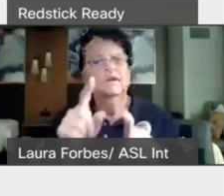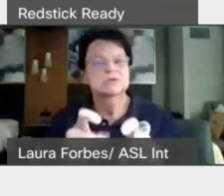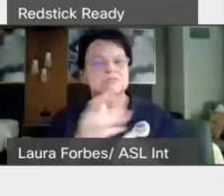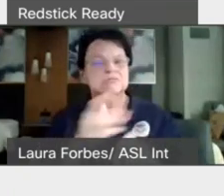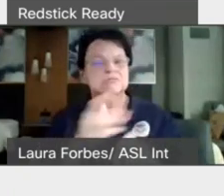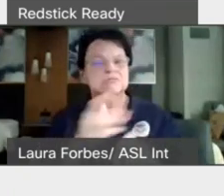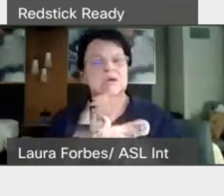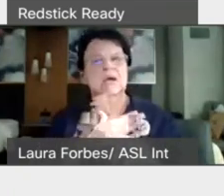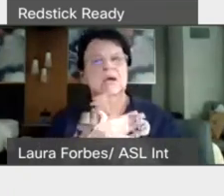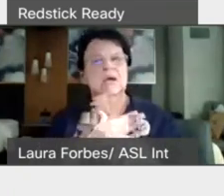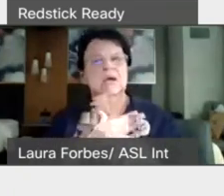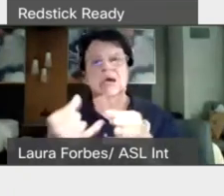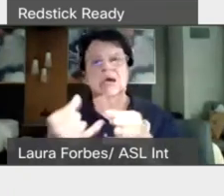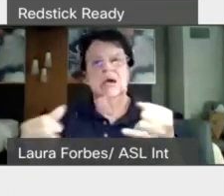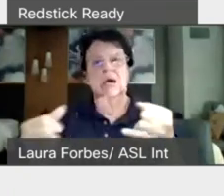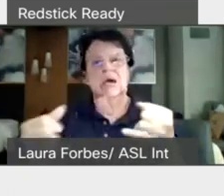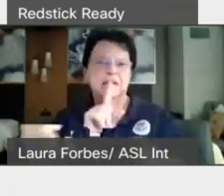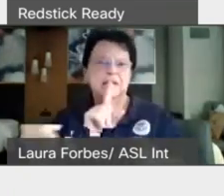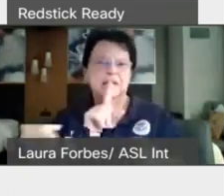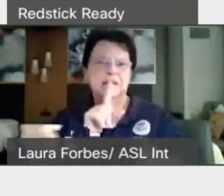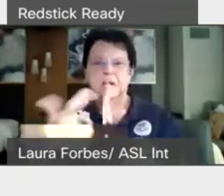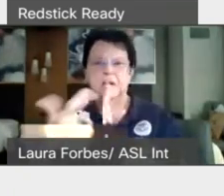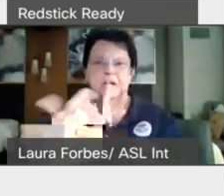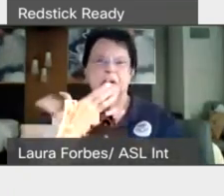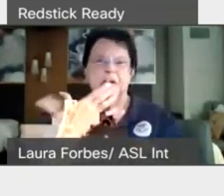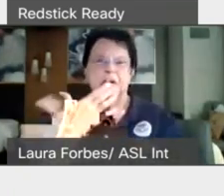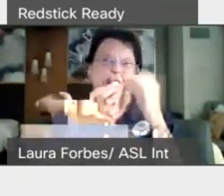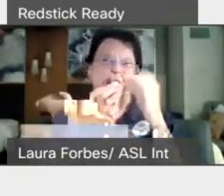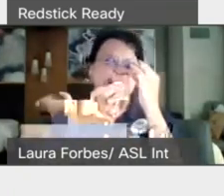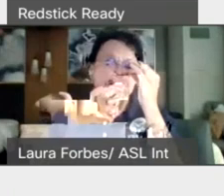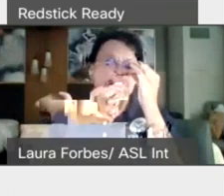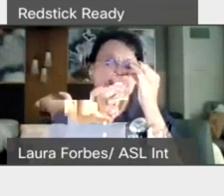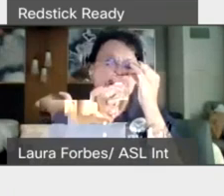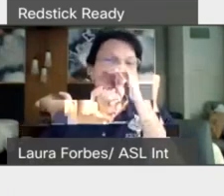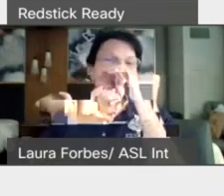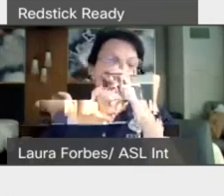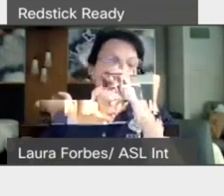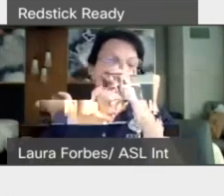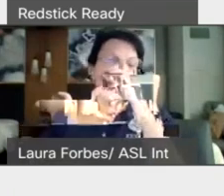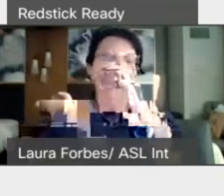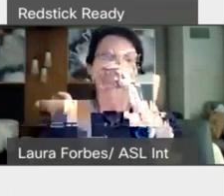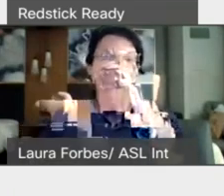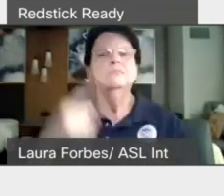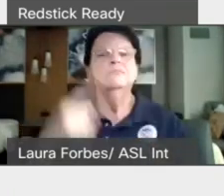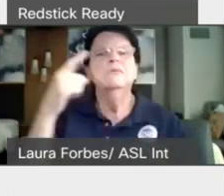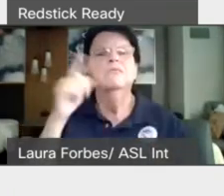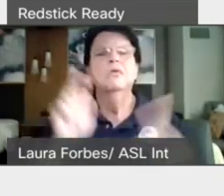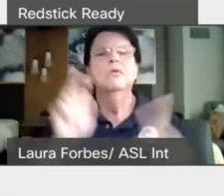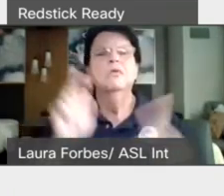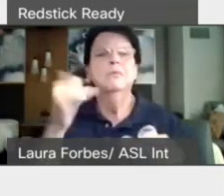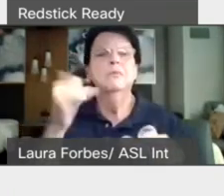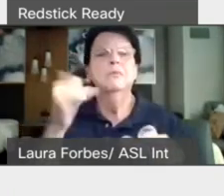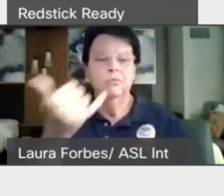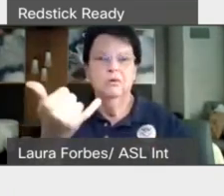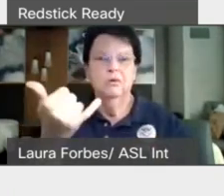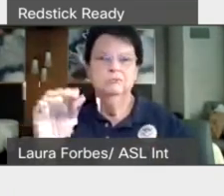be more than willing to stay in line and answer any questions you may have. Thank you. Thank you, sir. And just for the folks on the call,